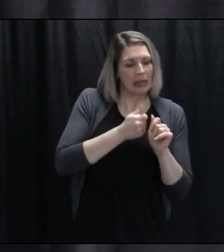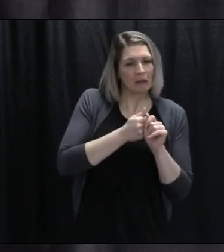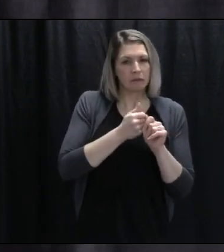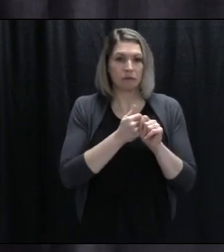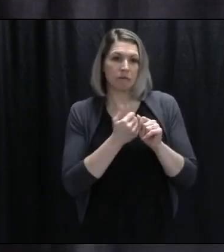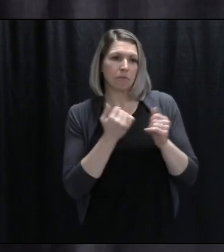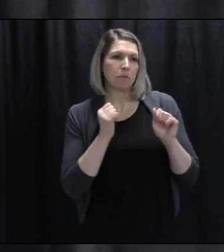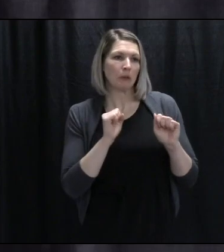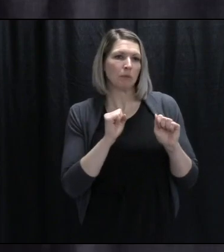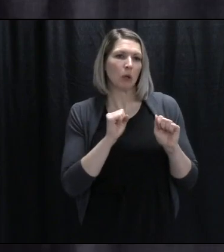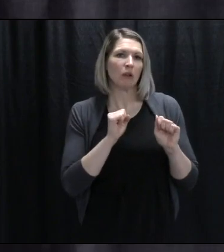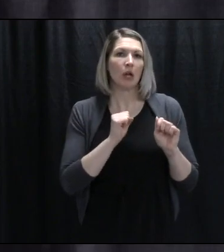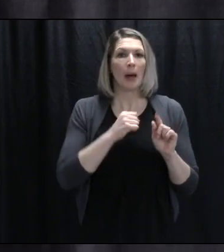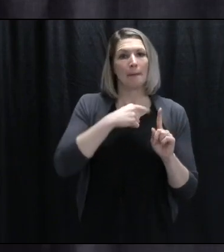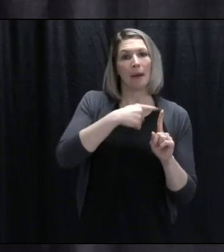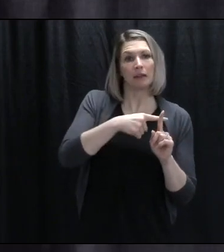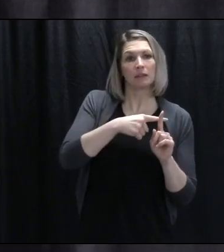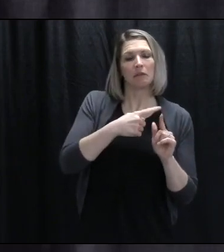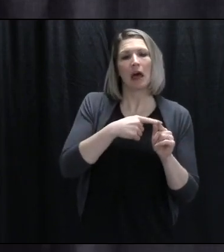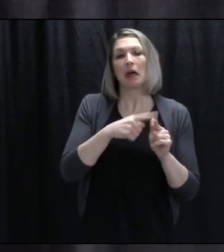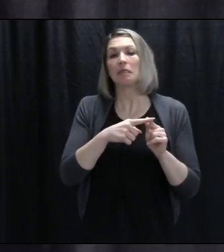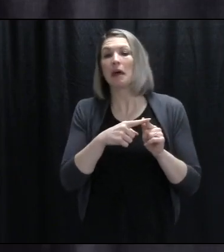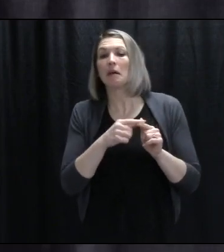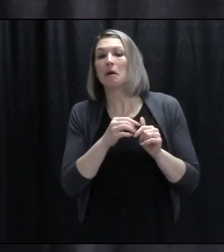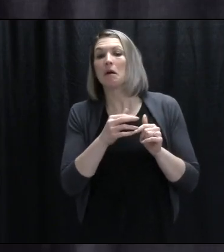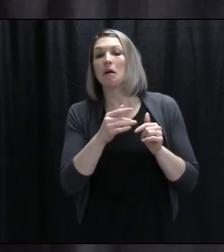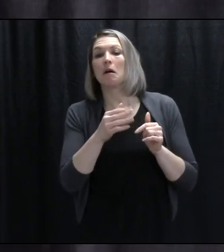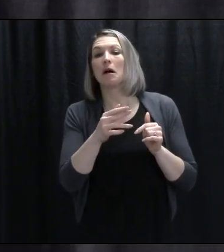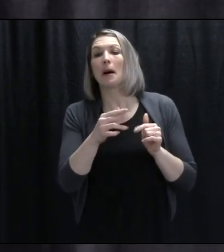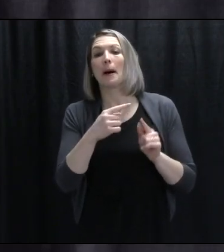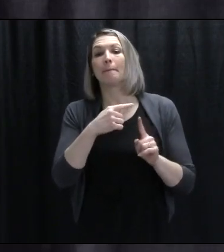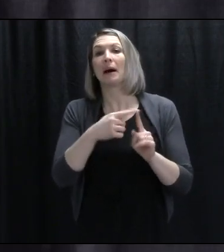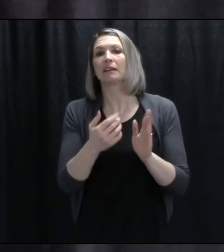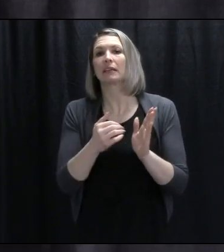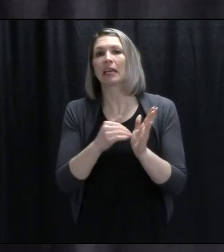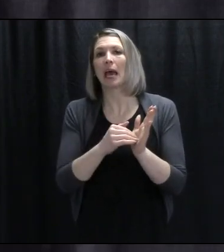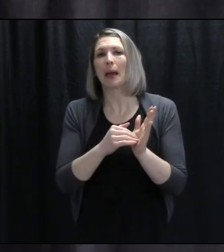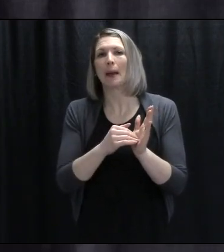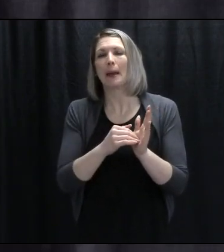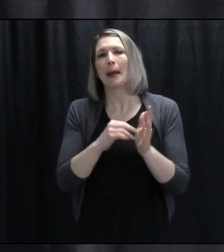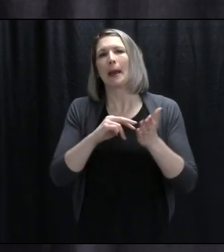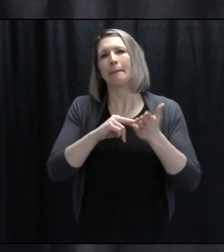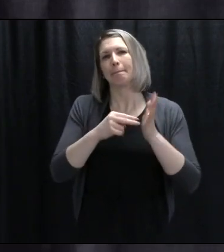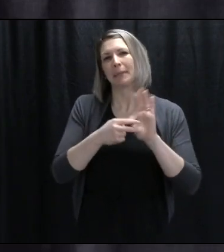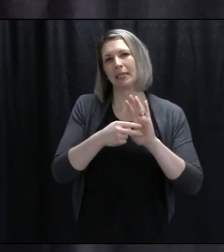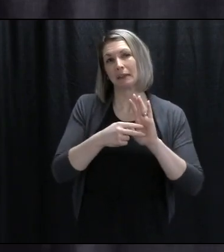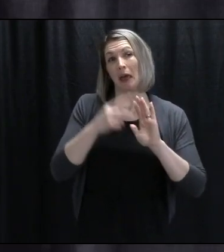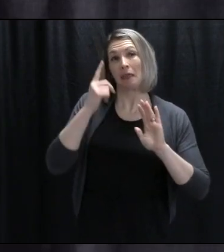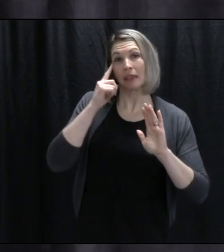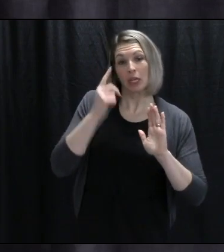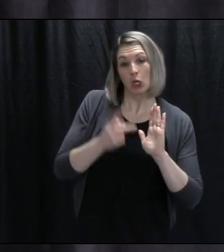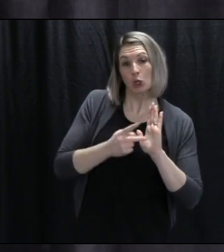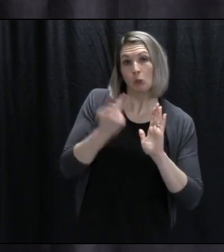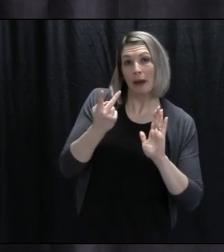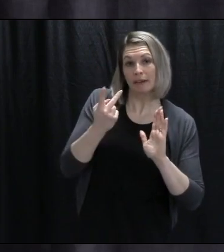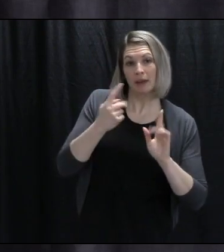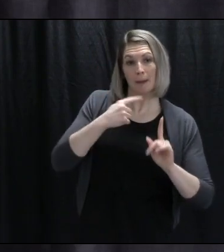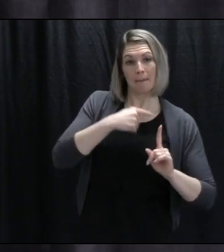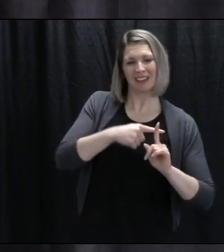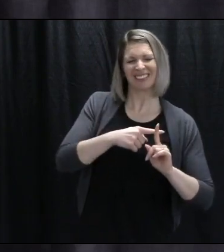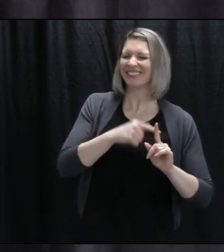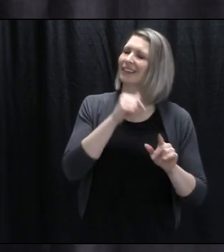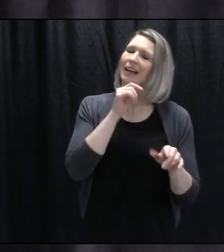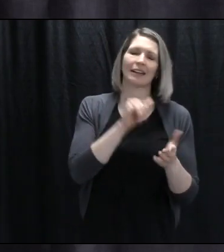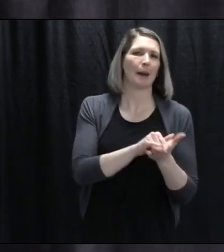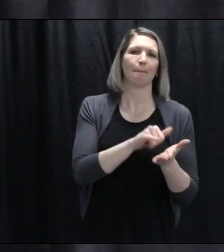two positives fair distance apart, which may make it seem like they have another infection, but that may not be